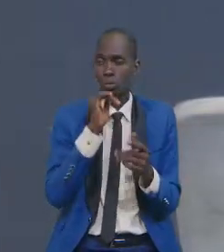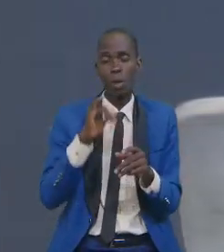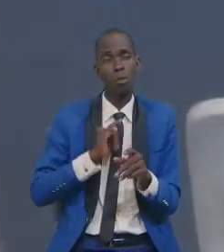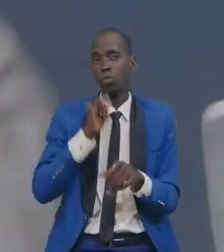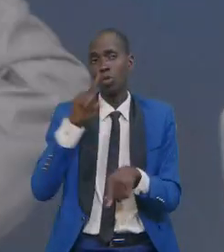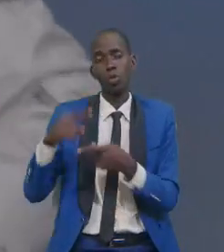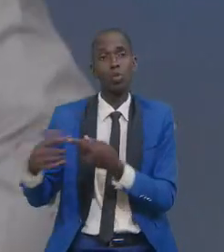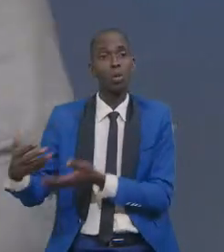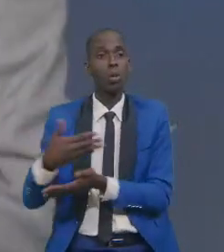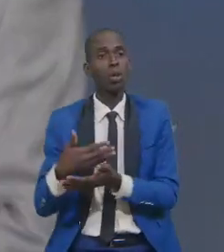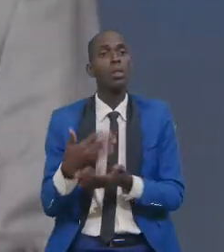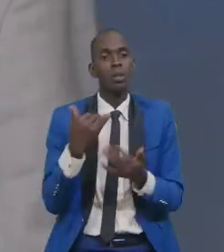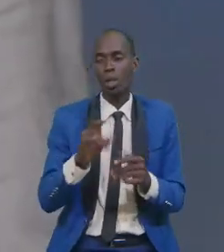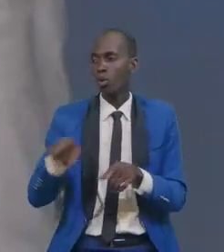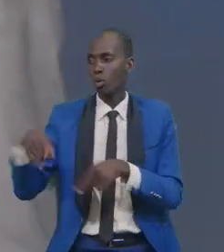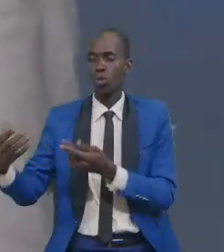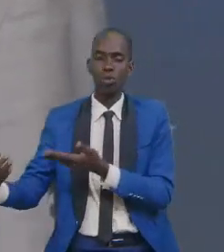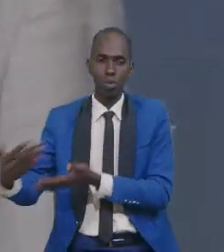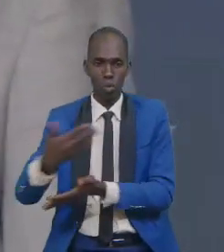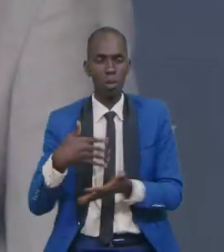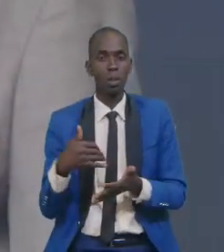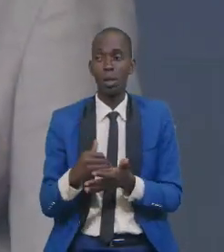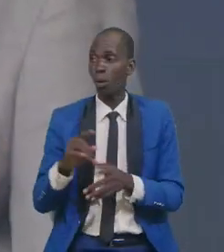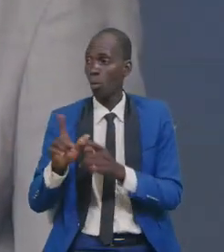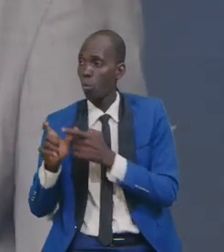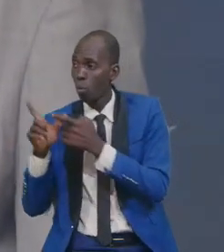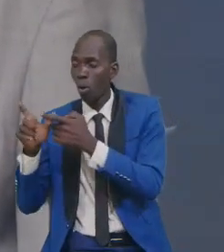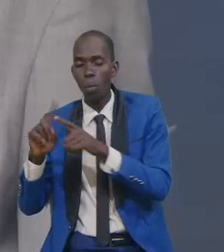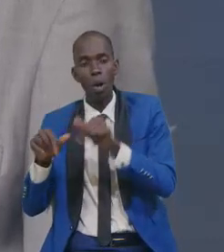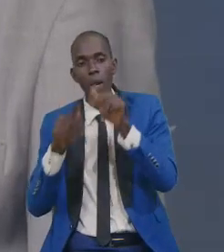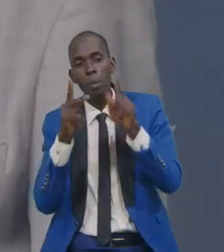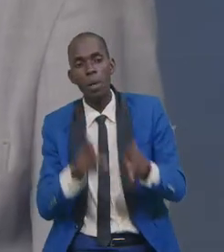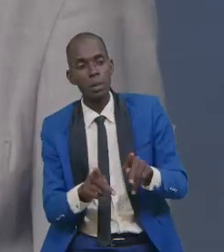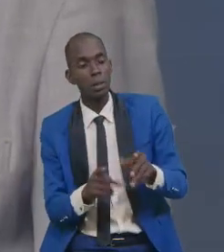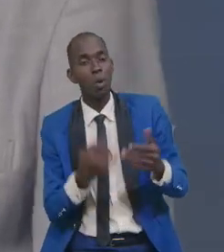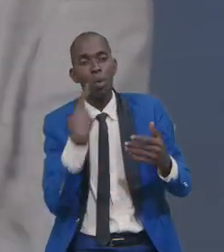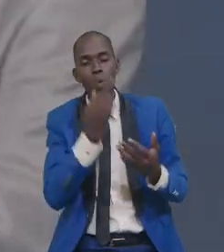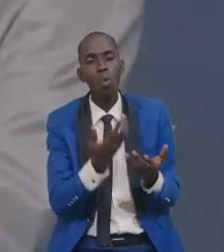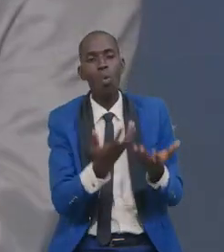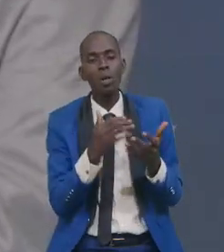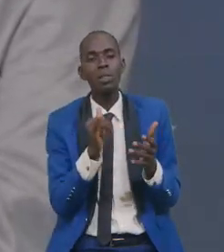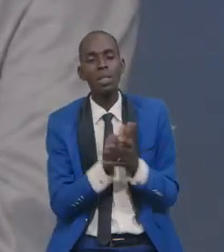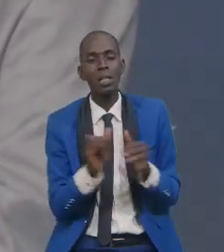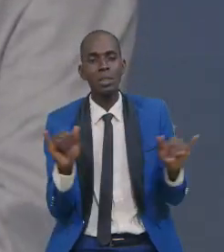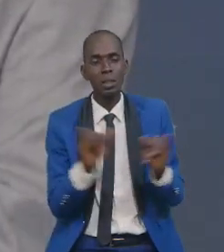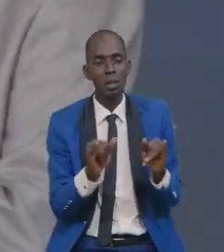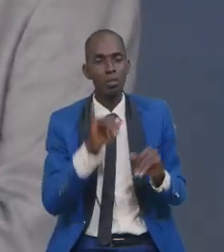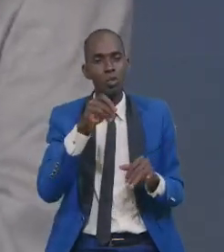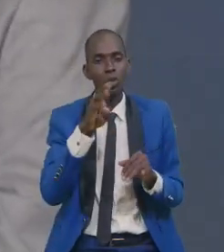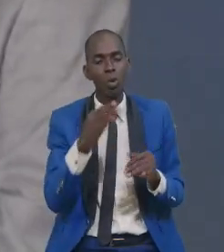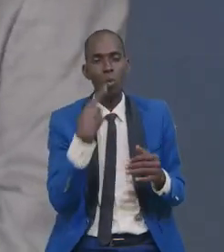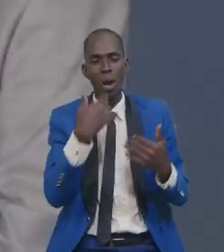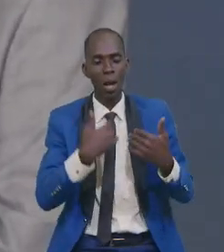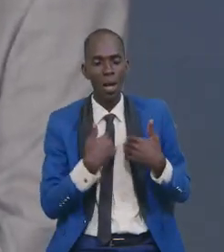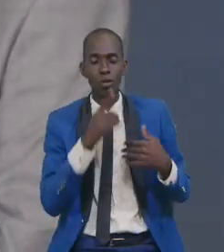go and collect before you came back. Another person having the same qualification, he has original, he